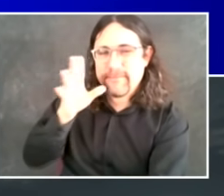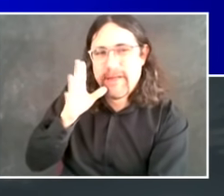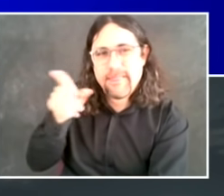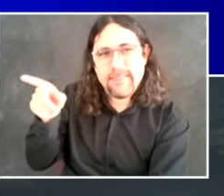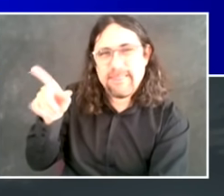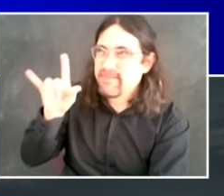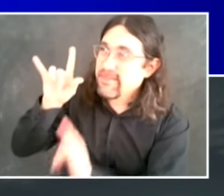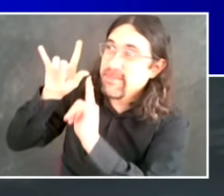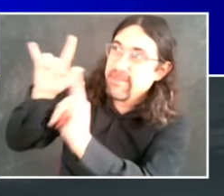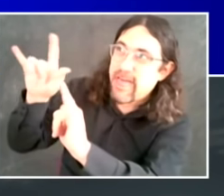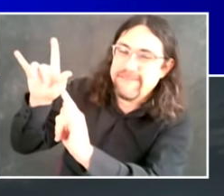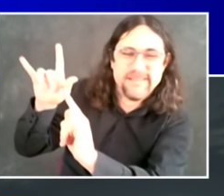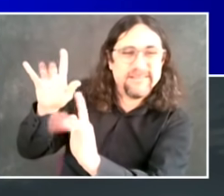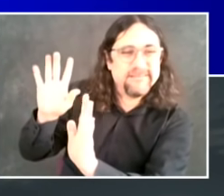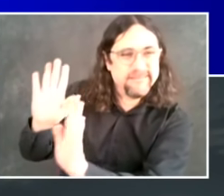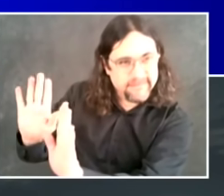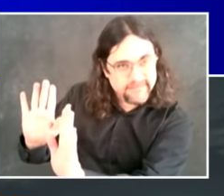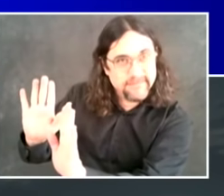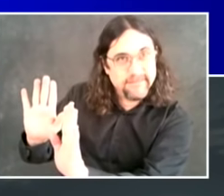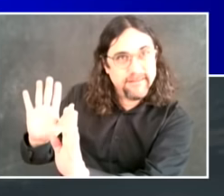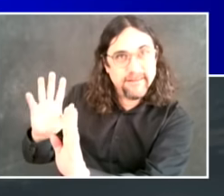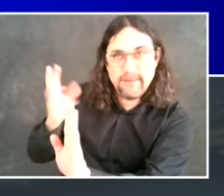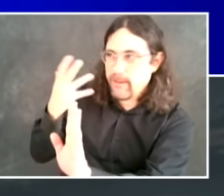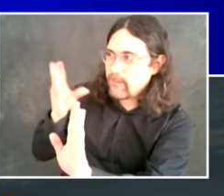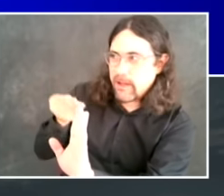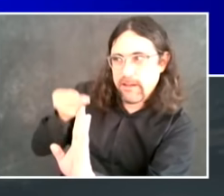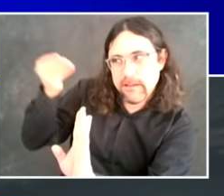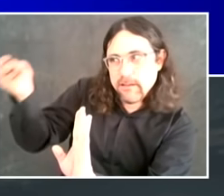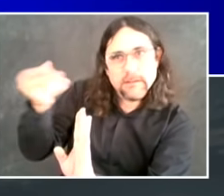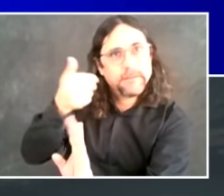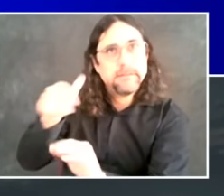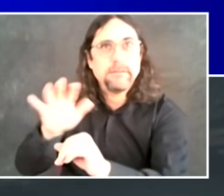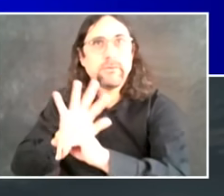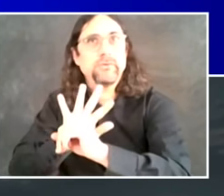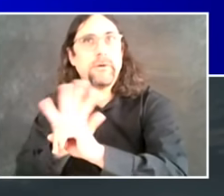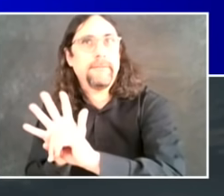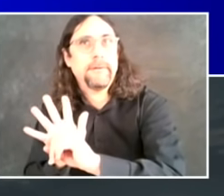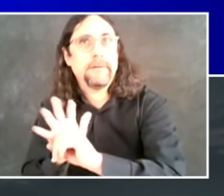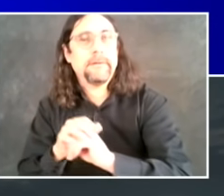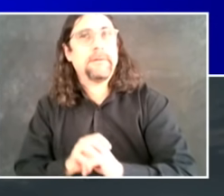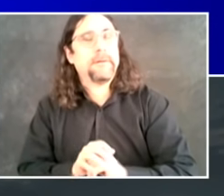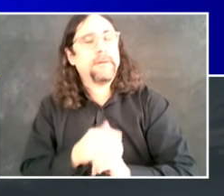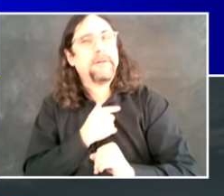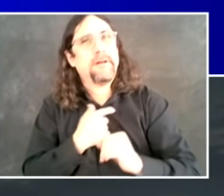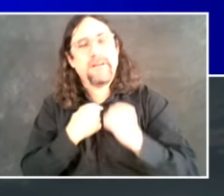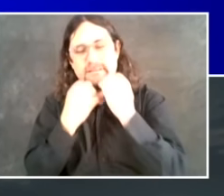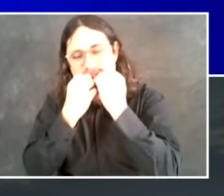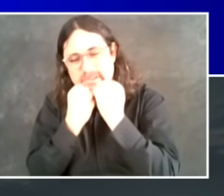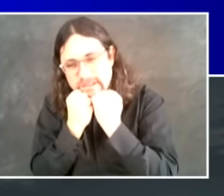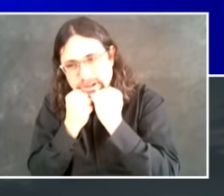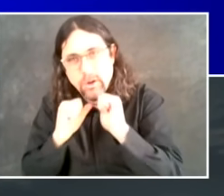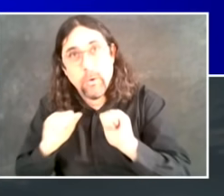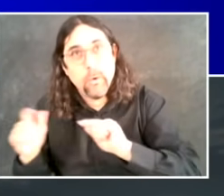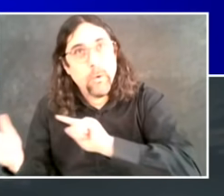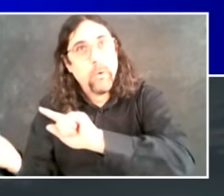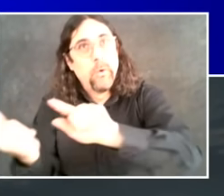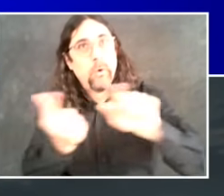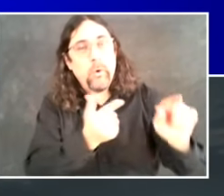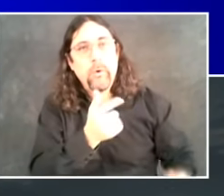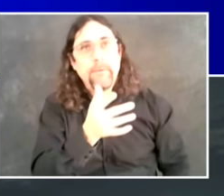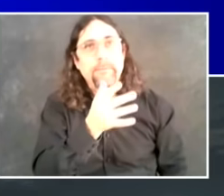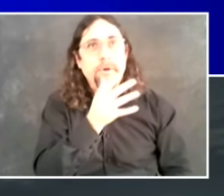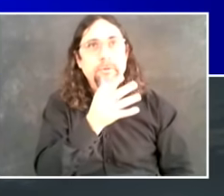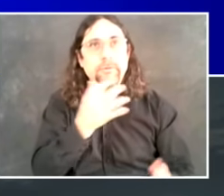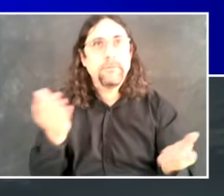City. And the way to do that is to show love and appreciation